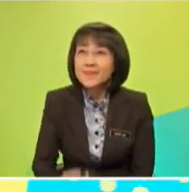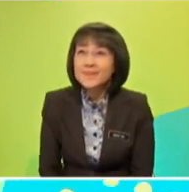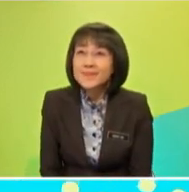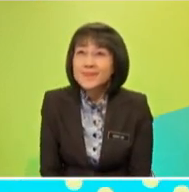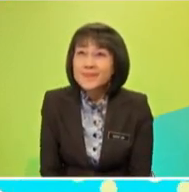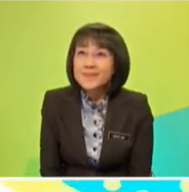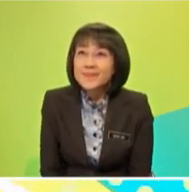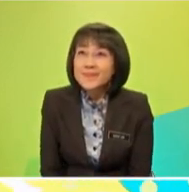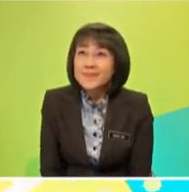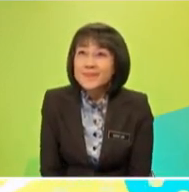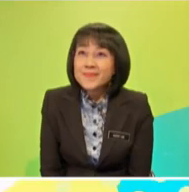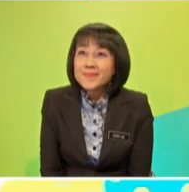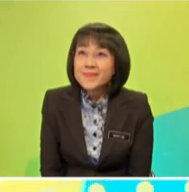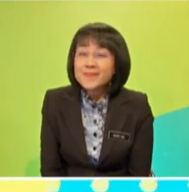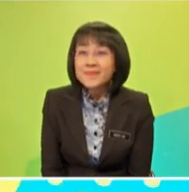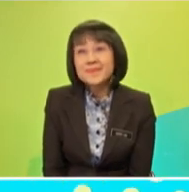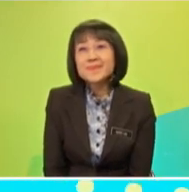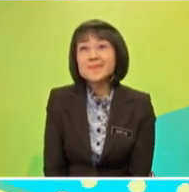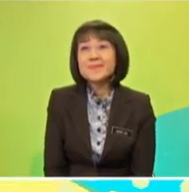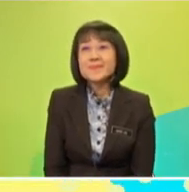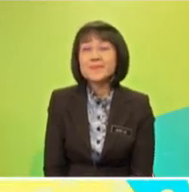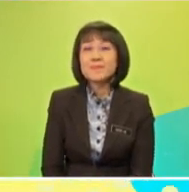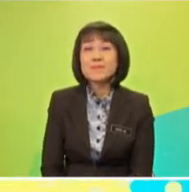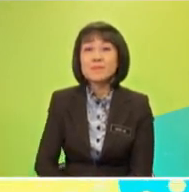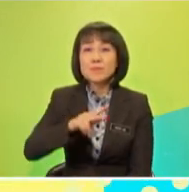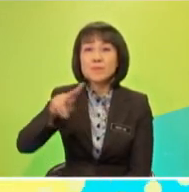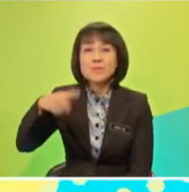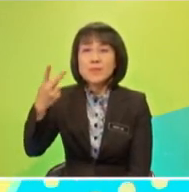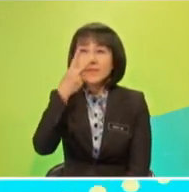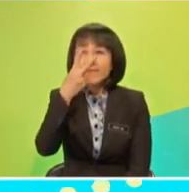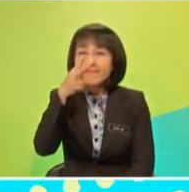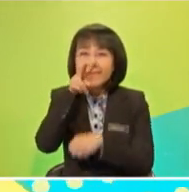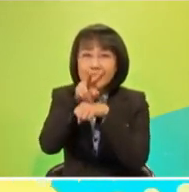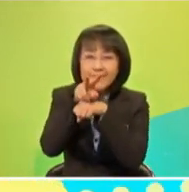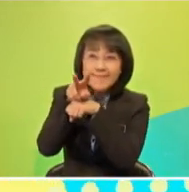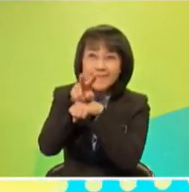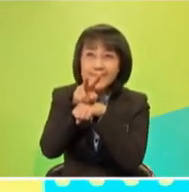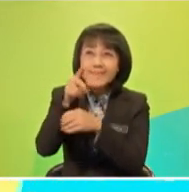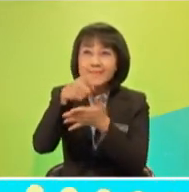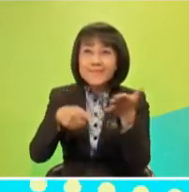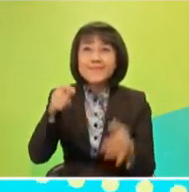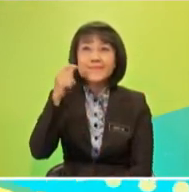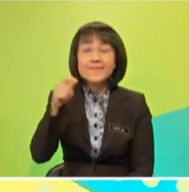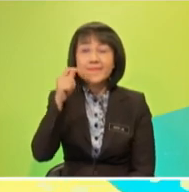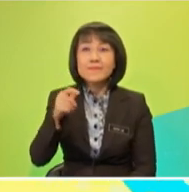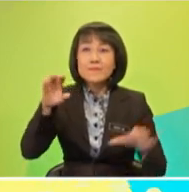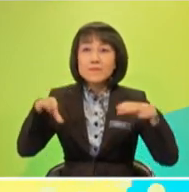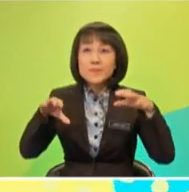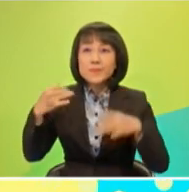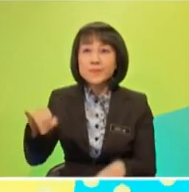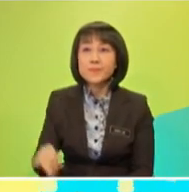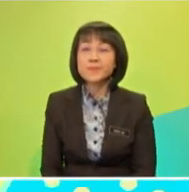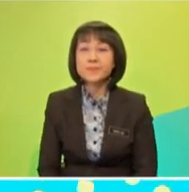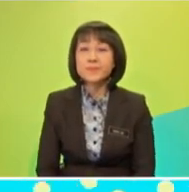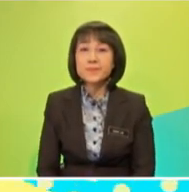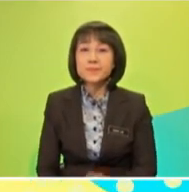Teshna. Okay. The rest of you and the pupils out there, watch carefully. What is Teshna doing? She has a slice of cake. She has